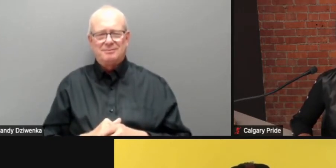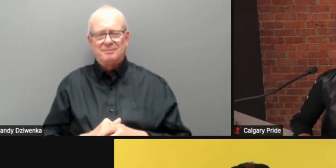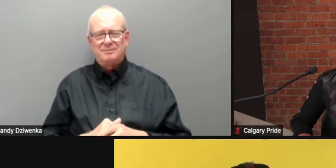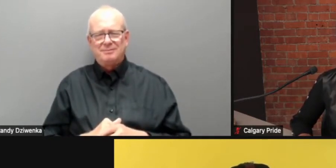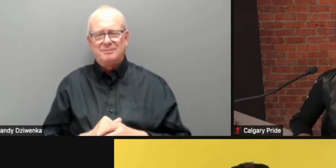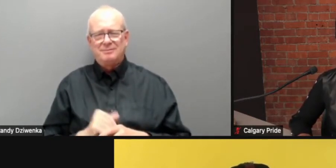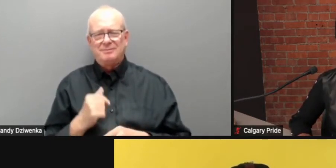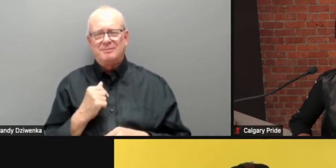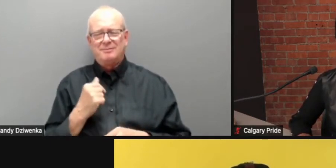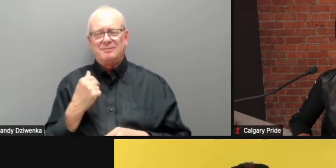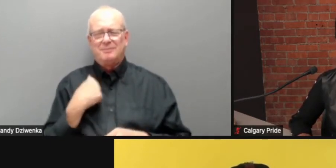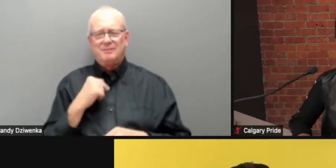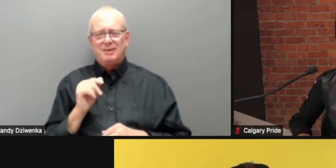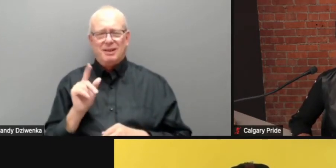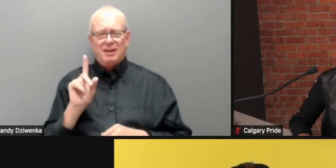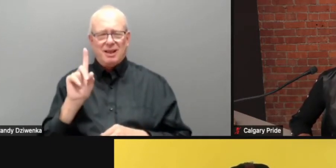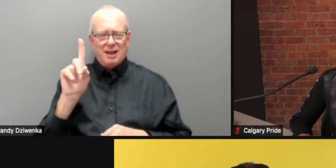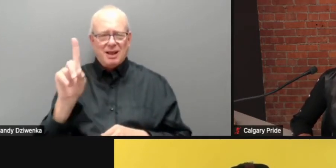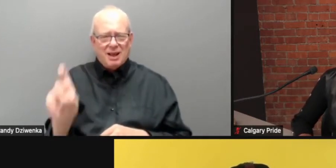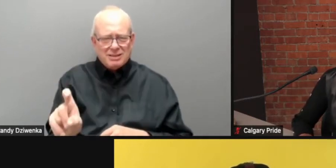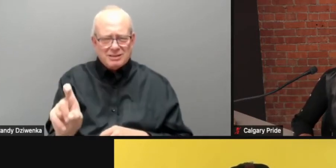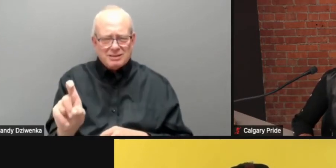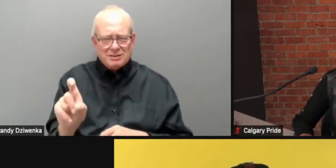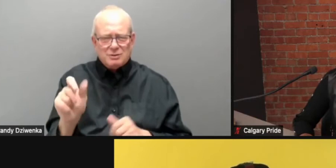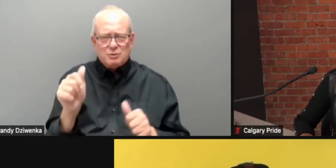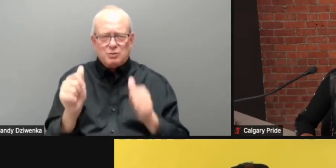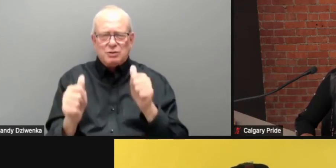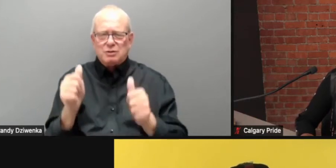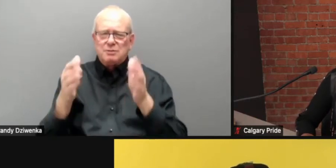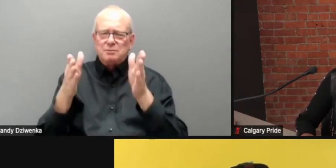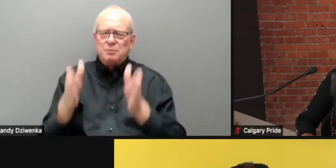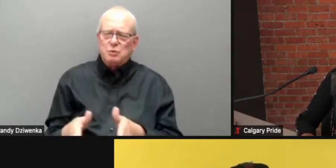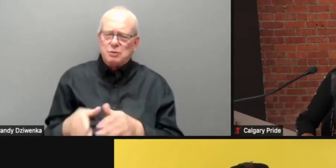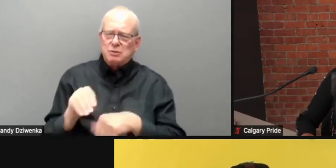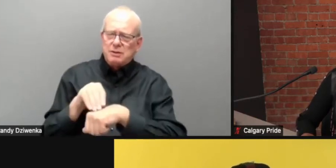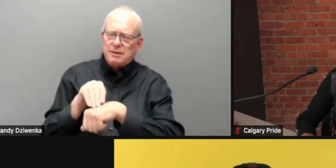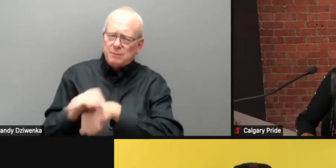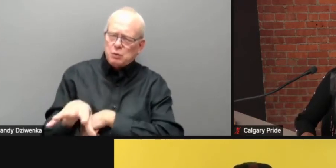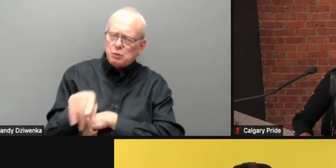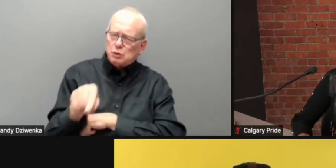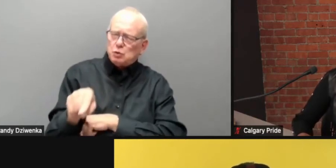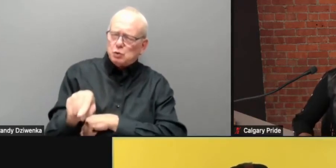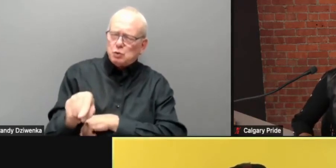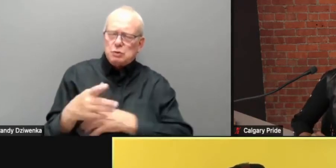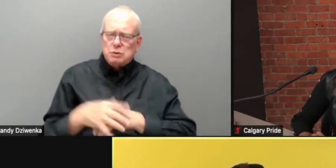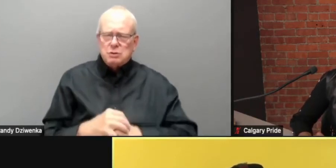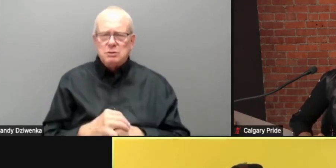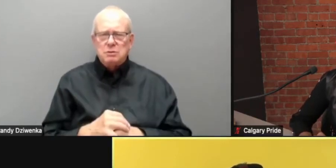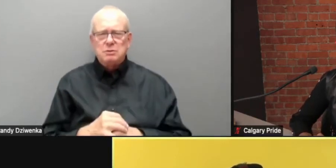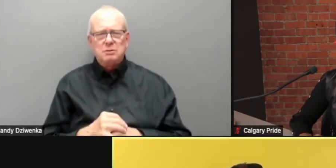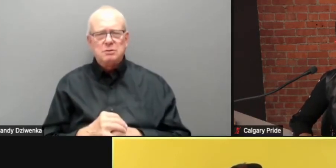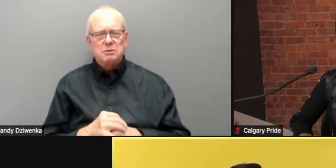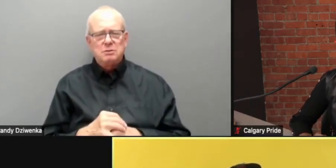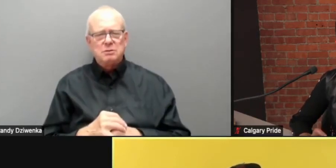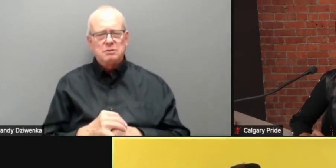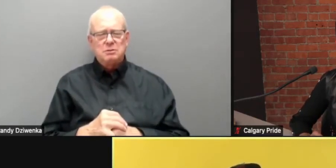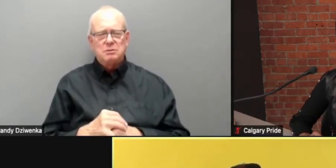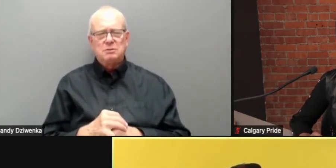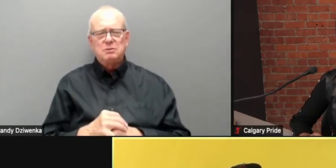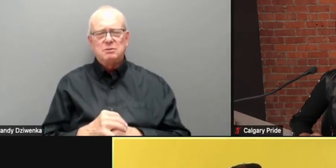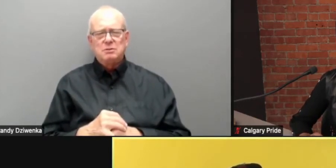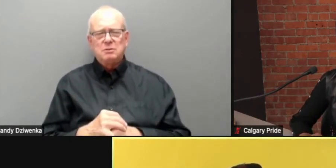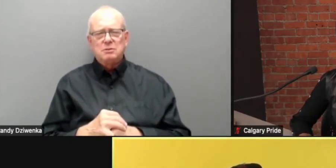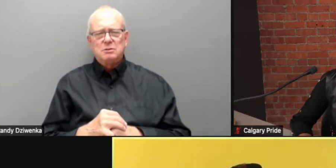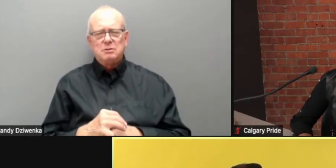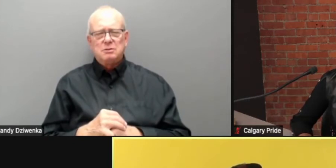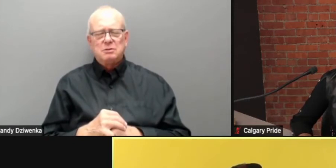inspired you to be the person who you are today? Well, I have gained inspiration from a lot of